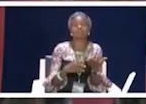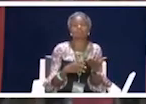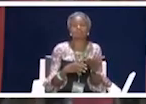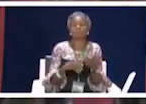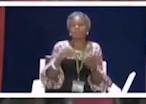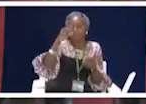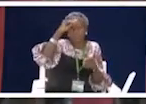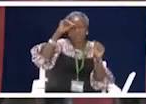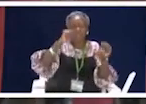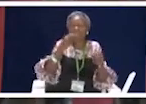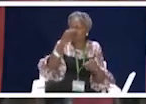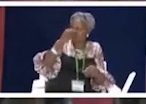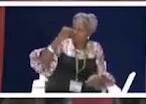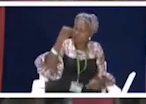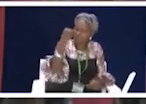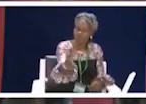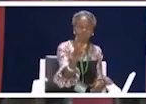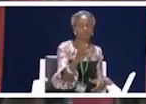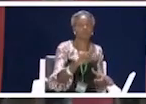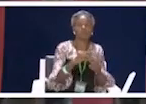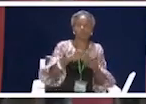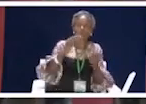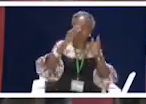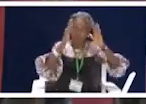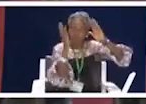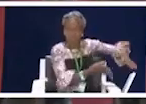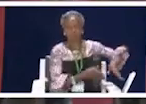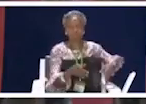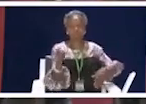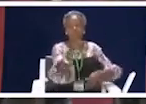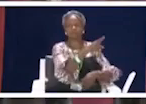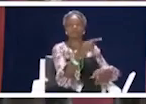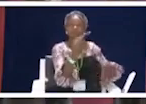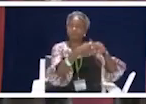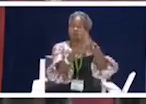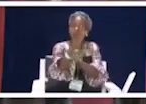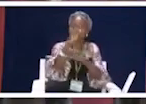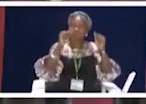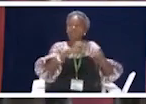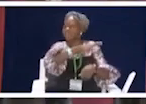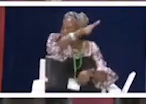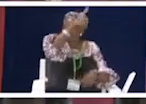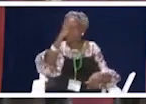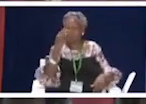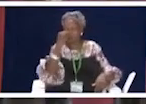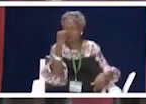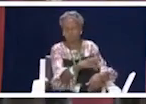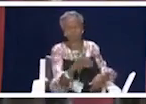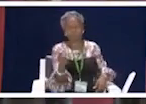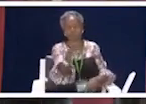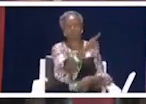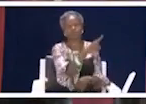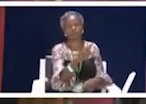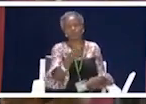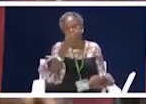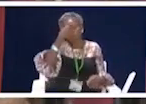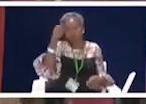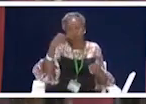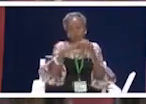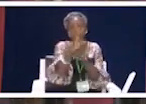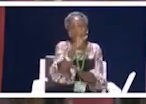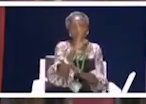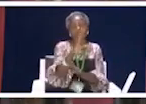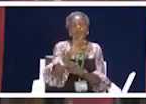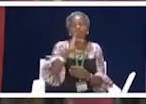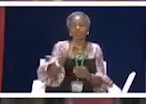Man can forsake or abandon you, but God cannot forsake you, because God